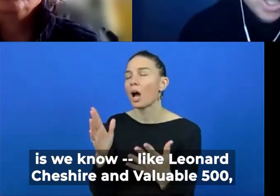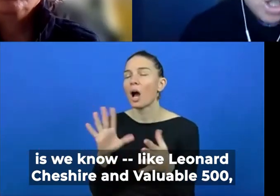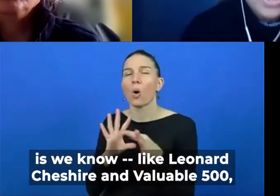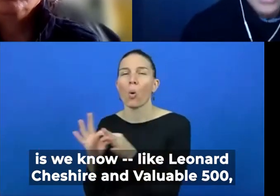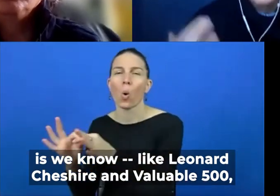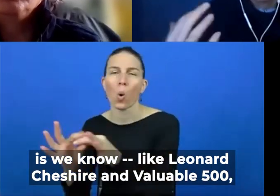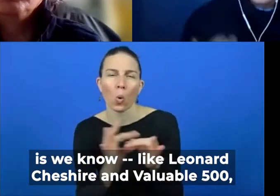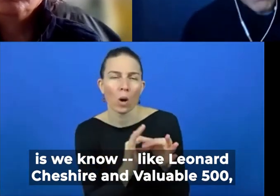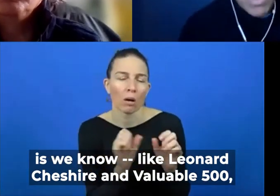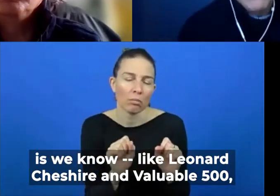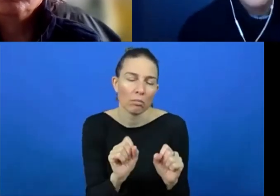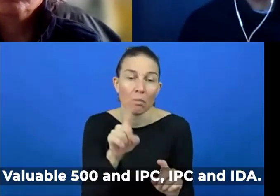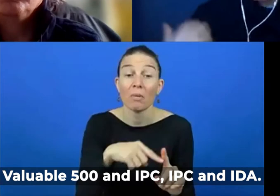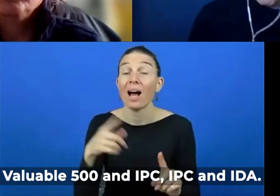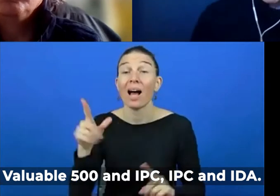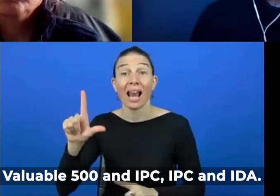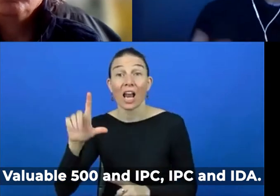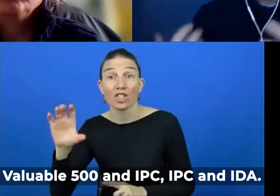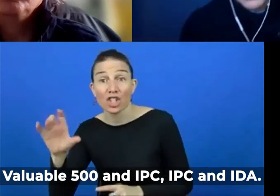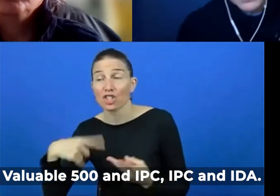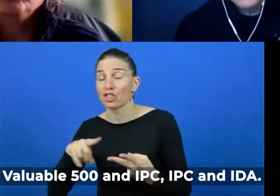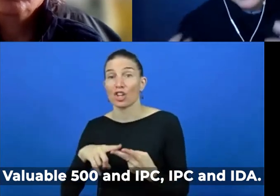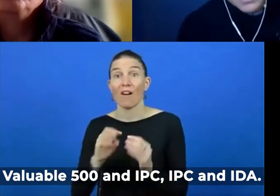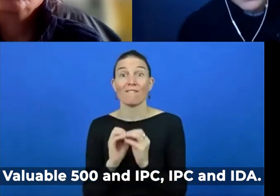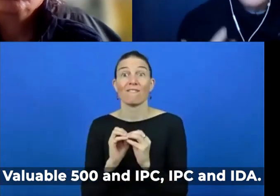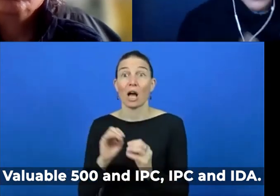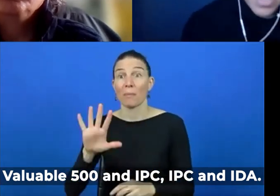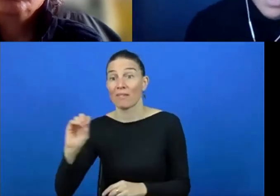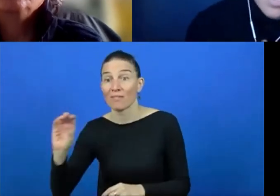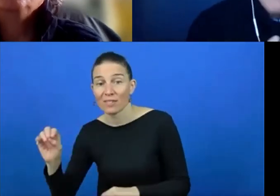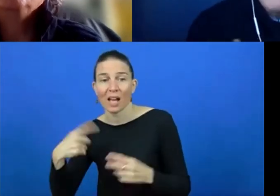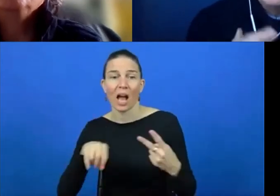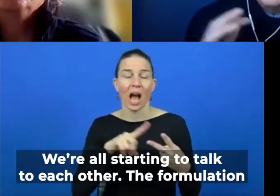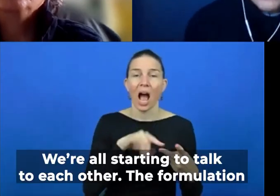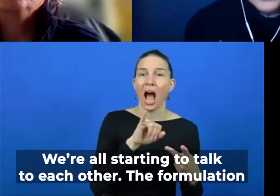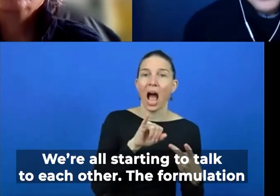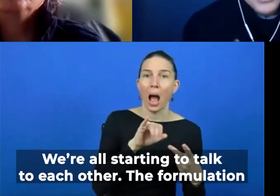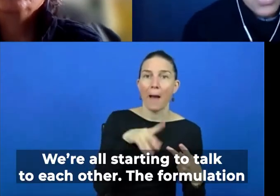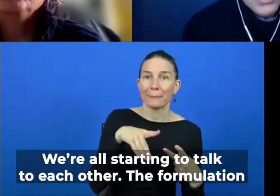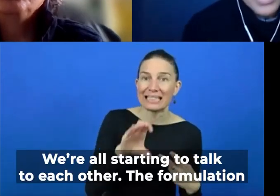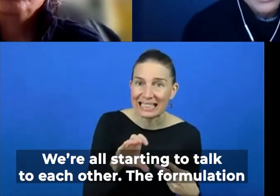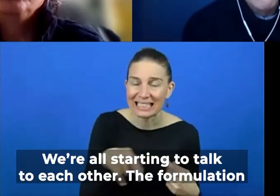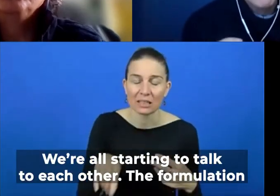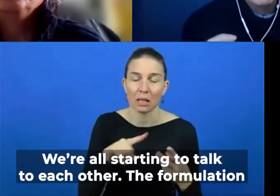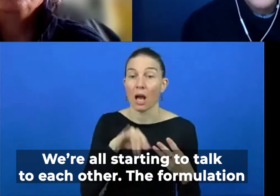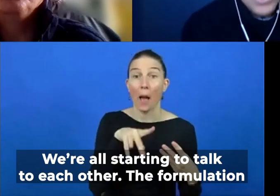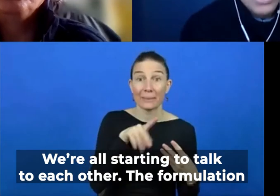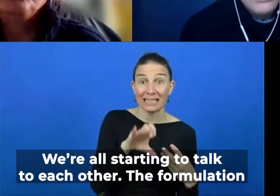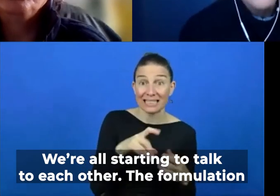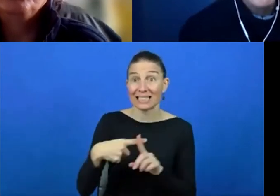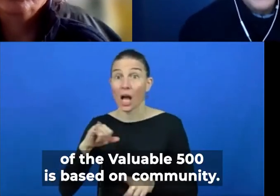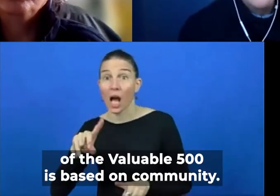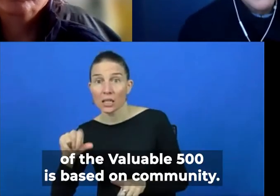Leonard Cheshire and Valuable 500 and IPC and IDA, we're all starting to talk to each other. The